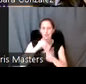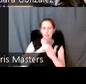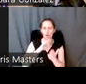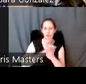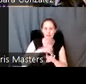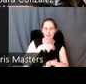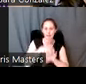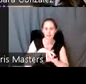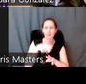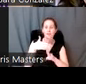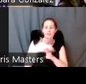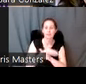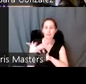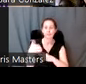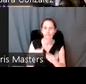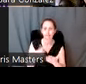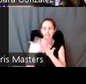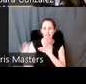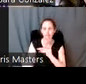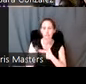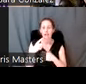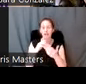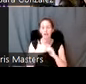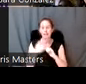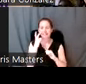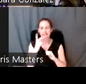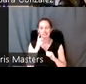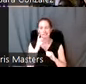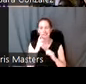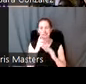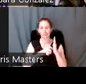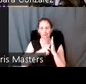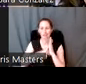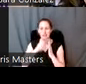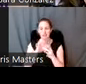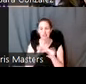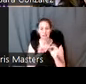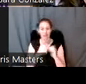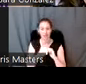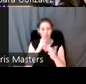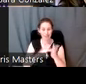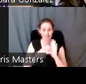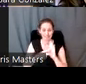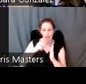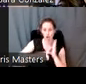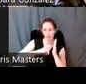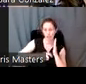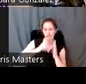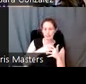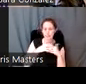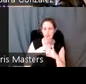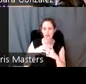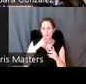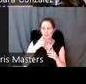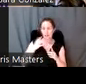traces of this narrative and how we define archaeology archaeology in the Americas as either being prehistoric or historic, the former